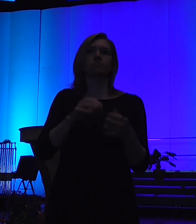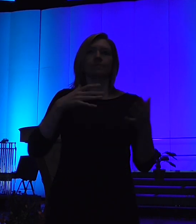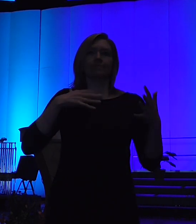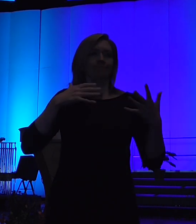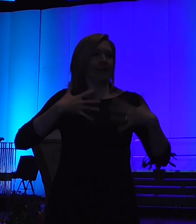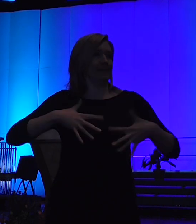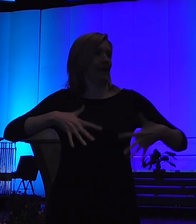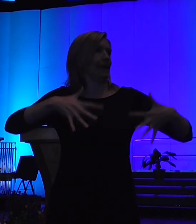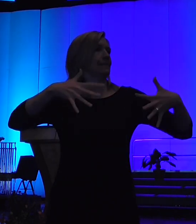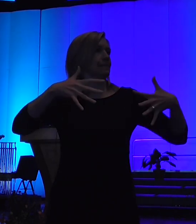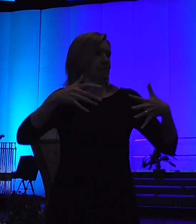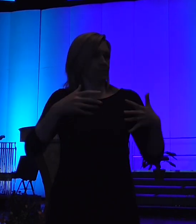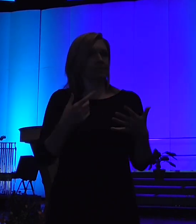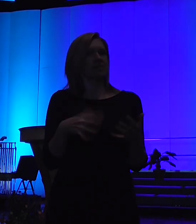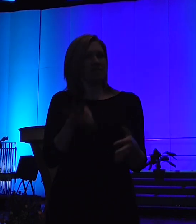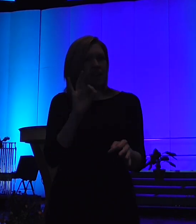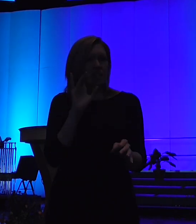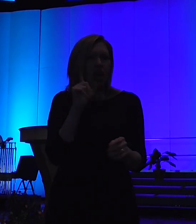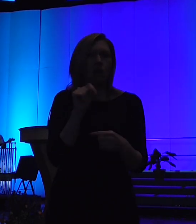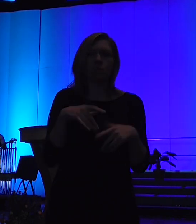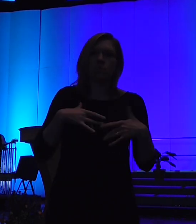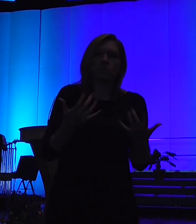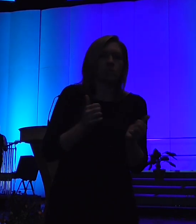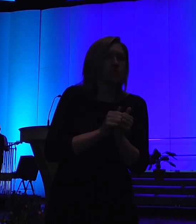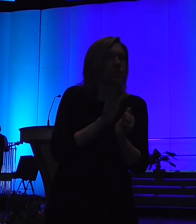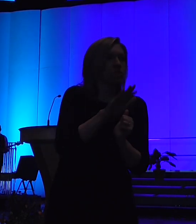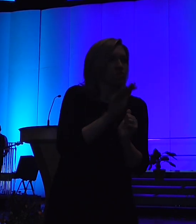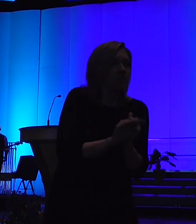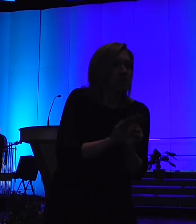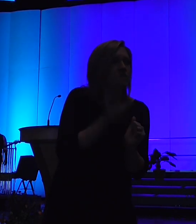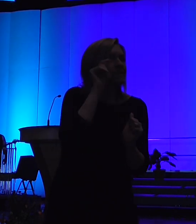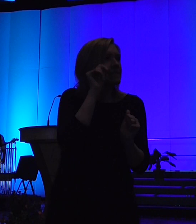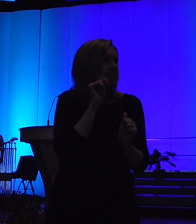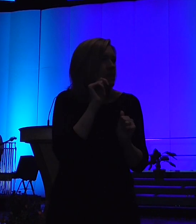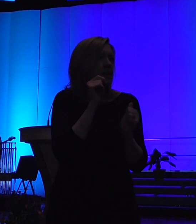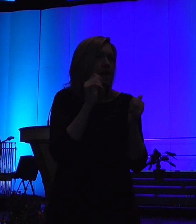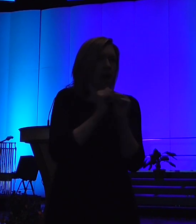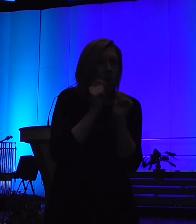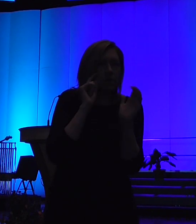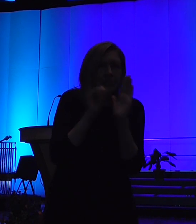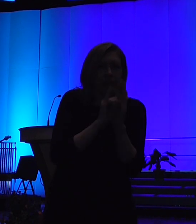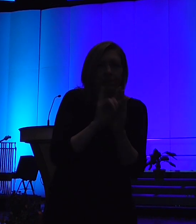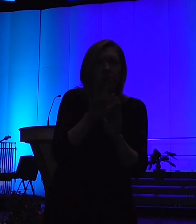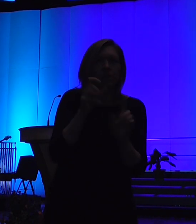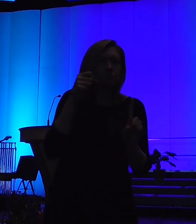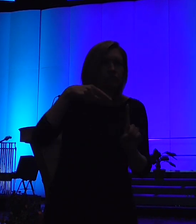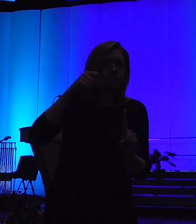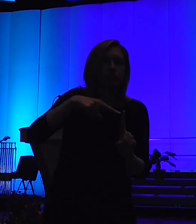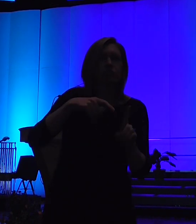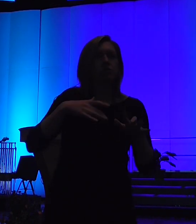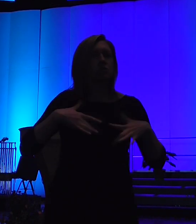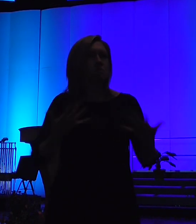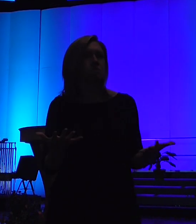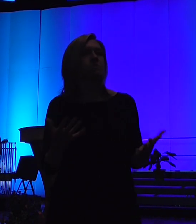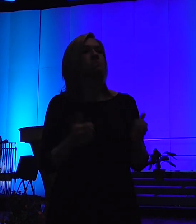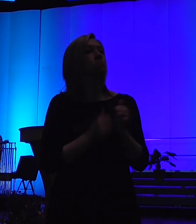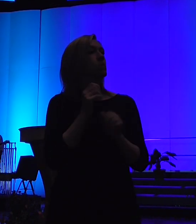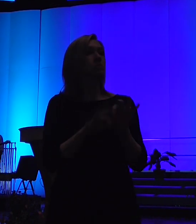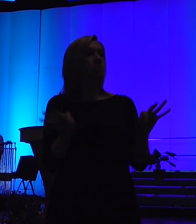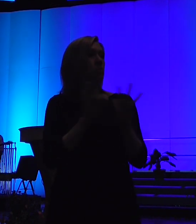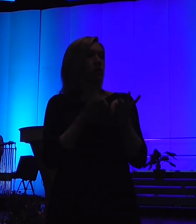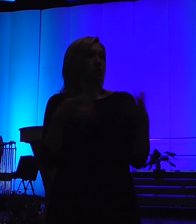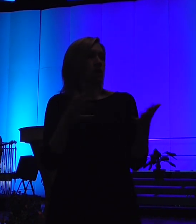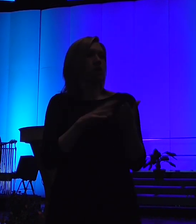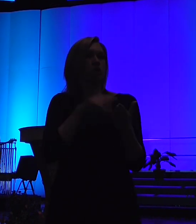Discover what might be going on with your child or teen, what to look out for, how to identify their triggers, and most importantly, learn what you can